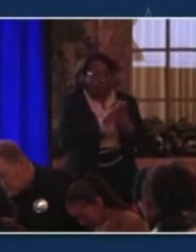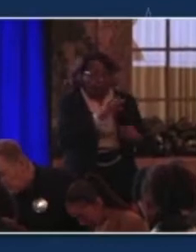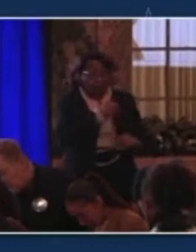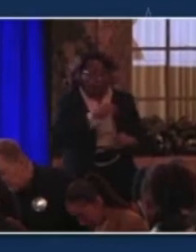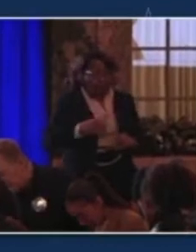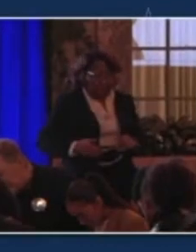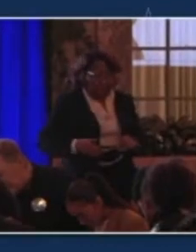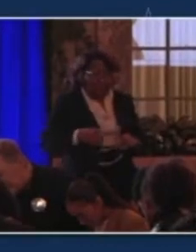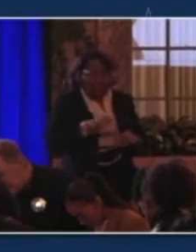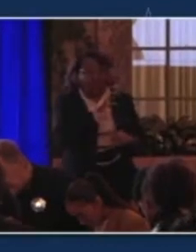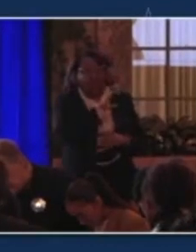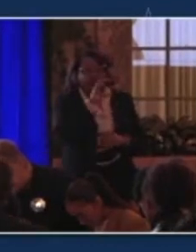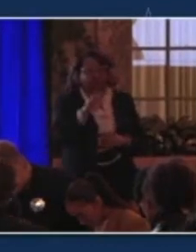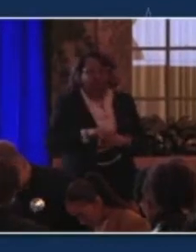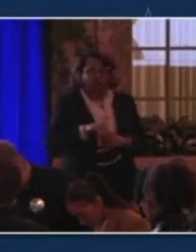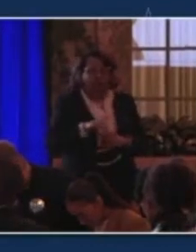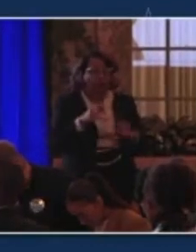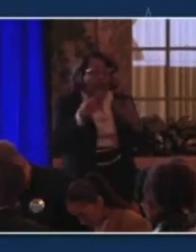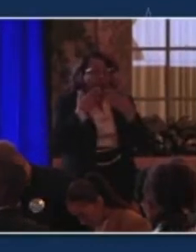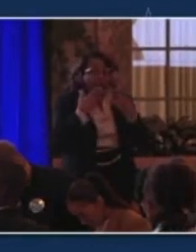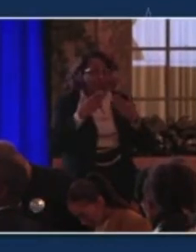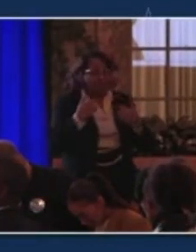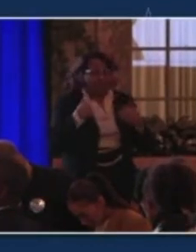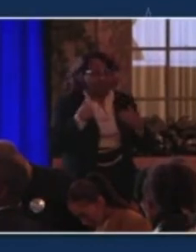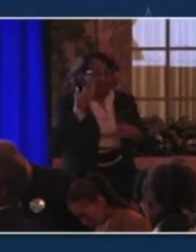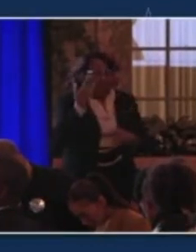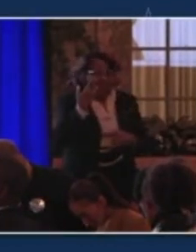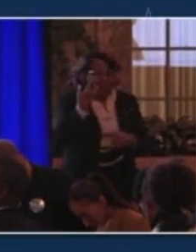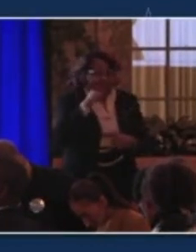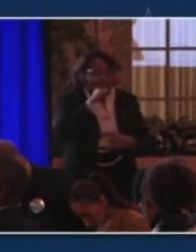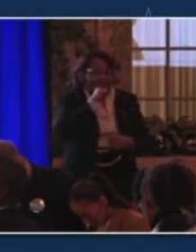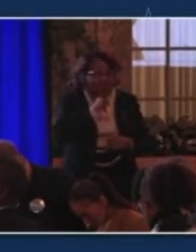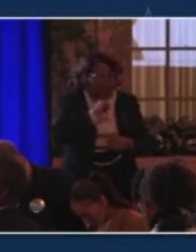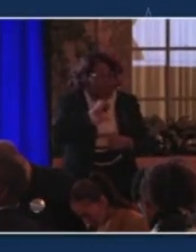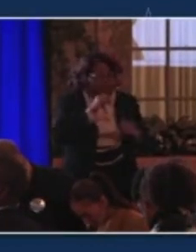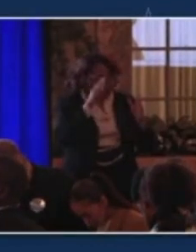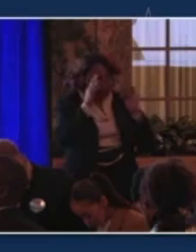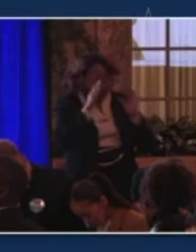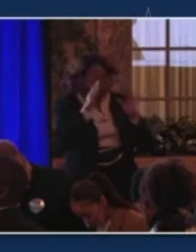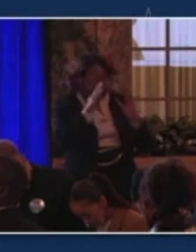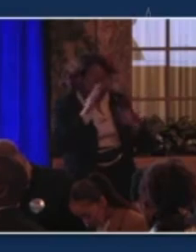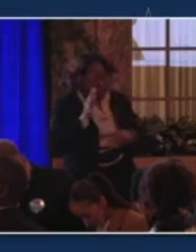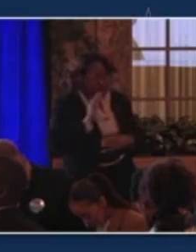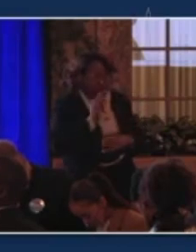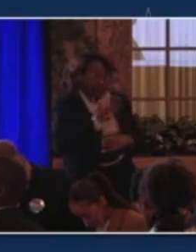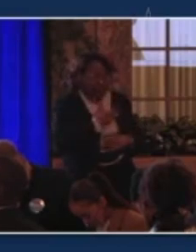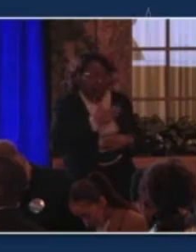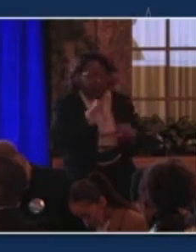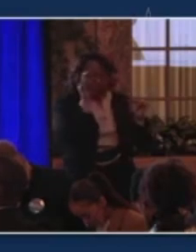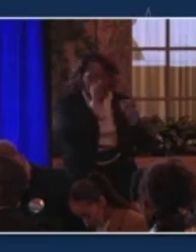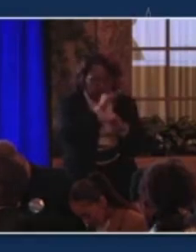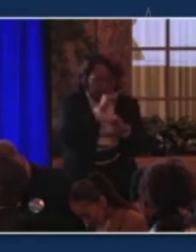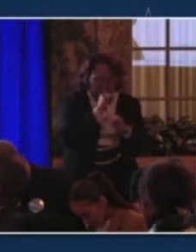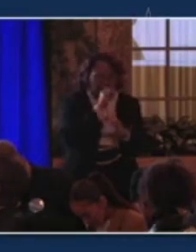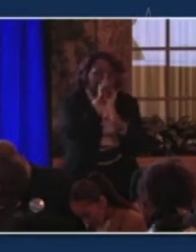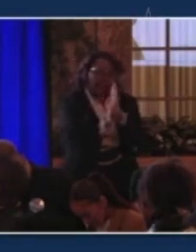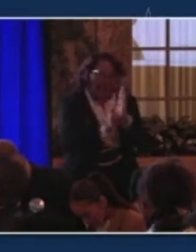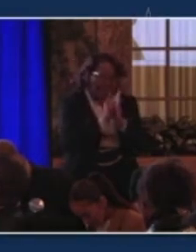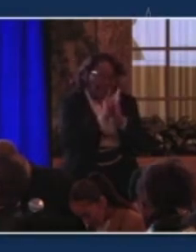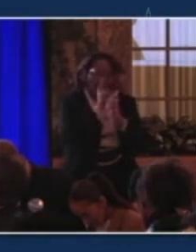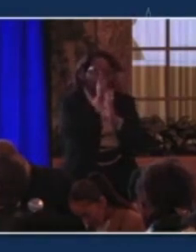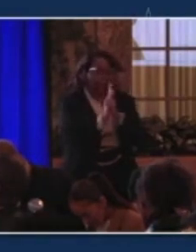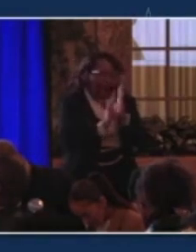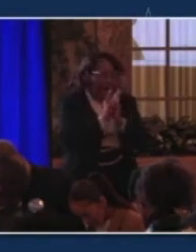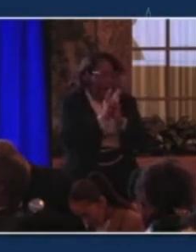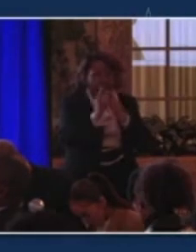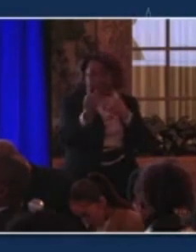We're so grateful that he had the patience to listen to our foolishness hour after hour, that no matter what